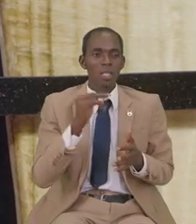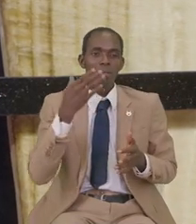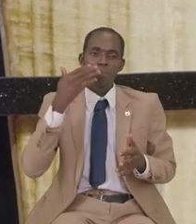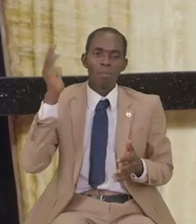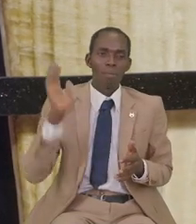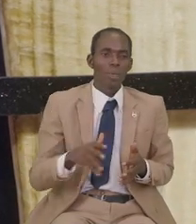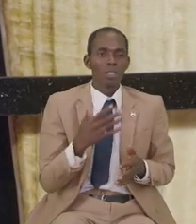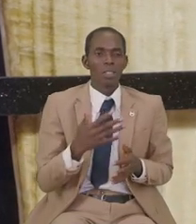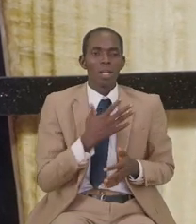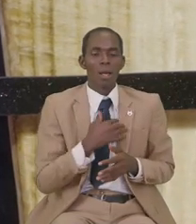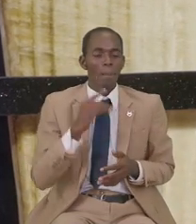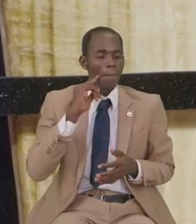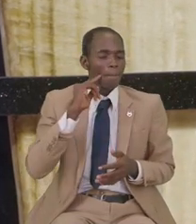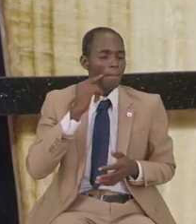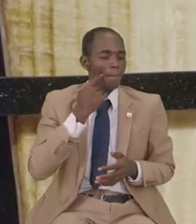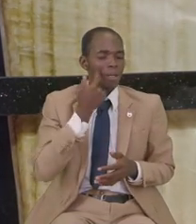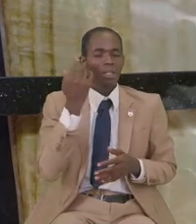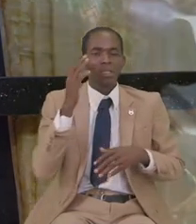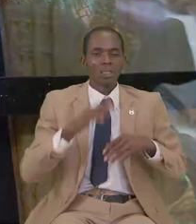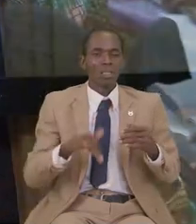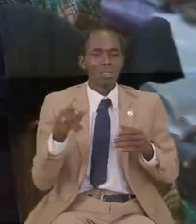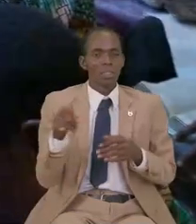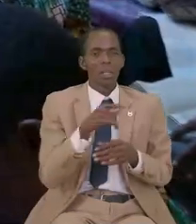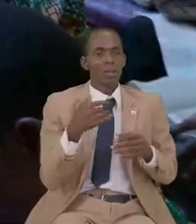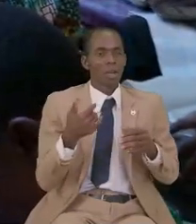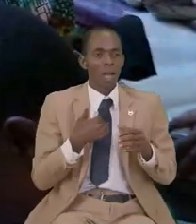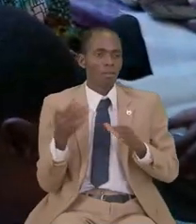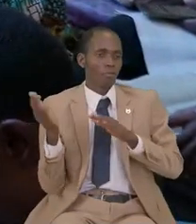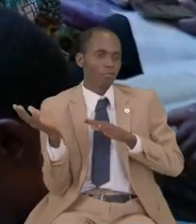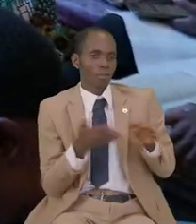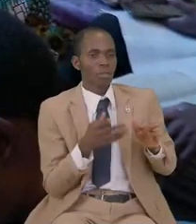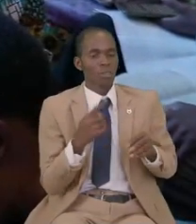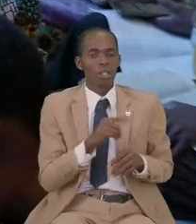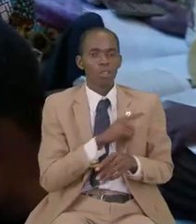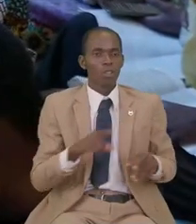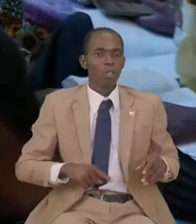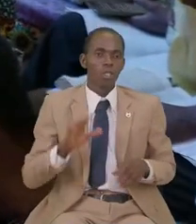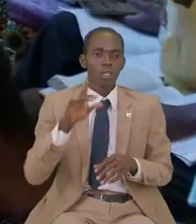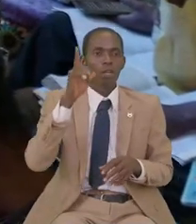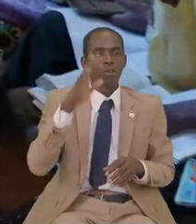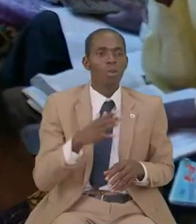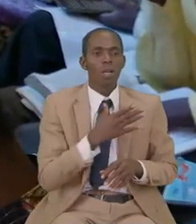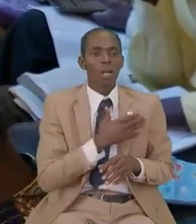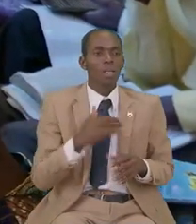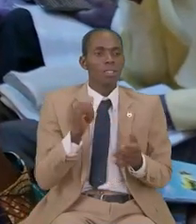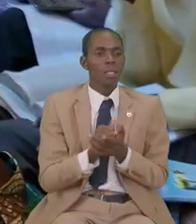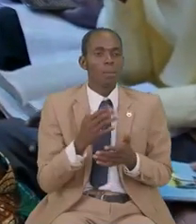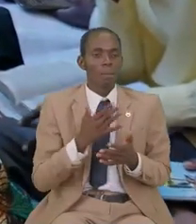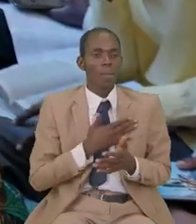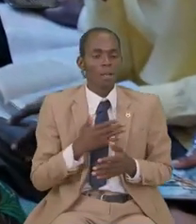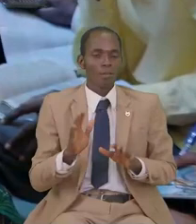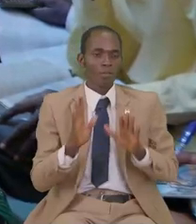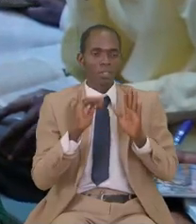and bitter that thou hast forsaken the Lord thy God, and that my fear is not in